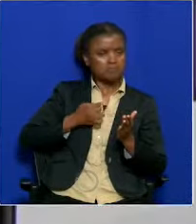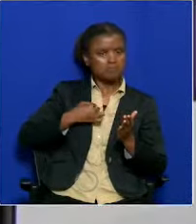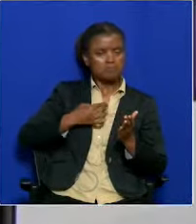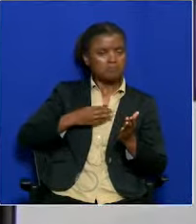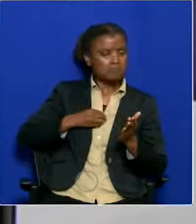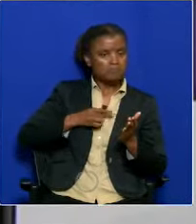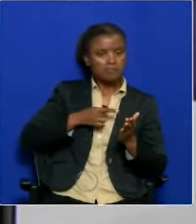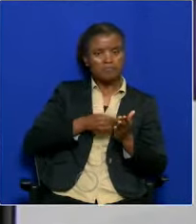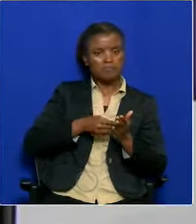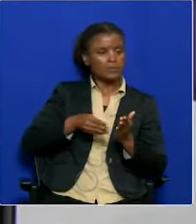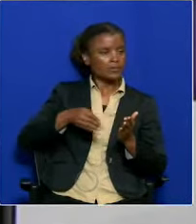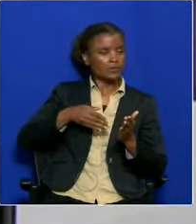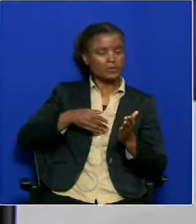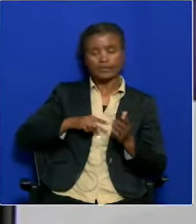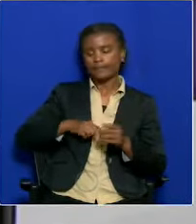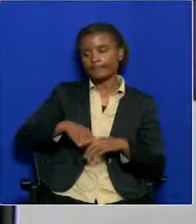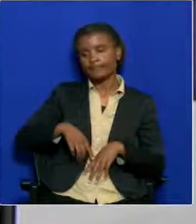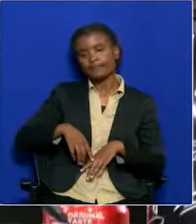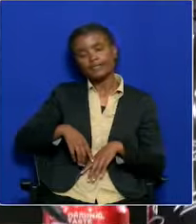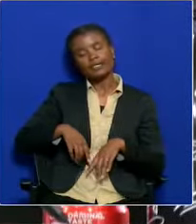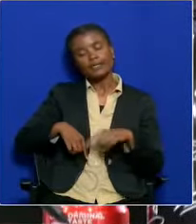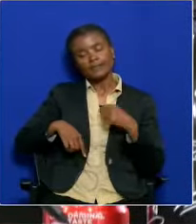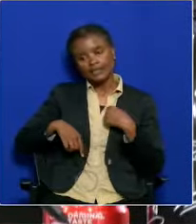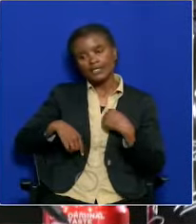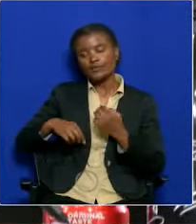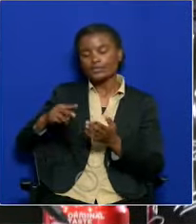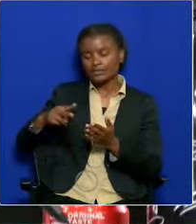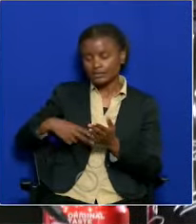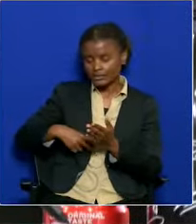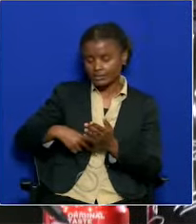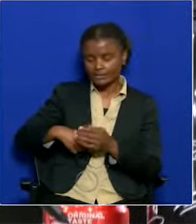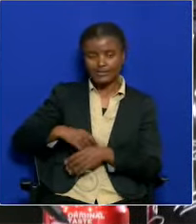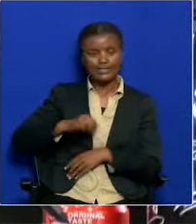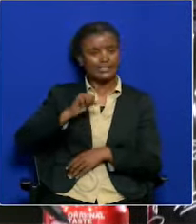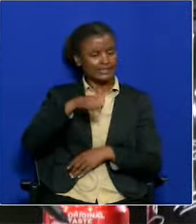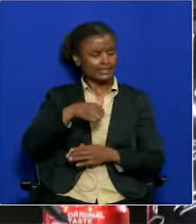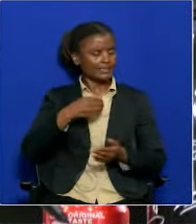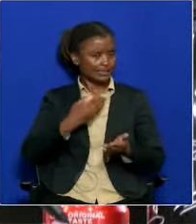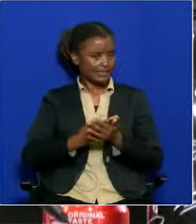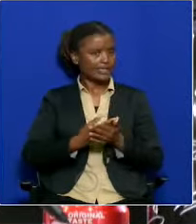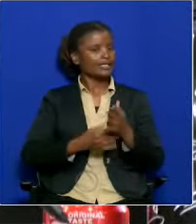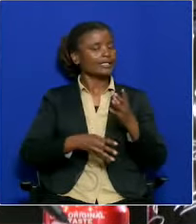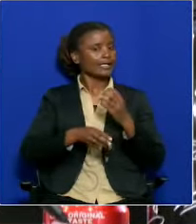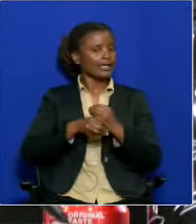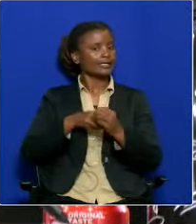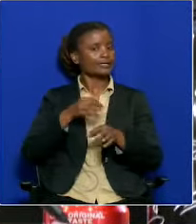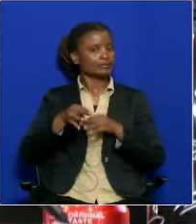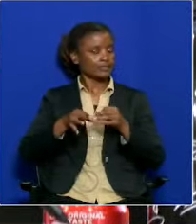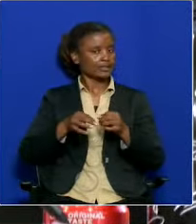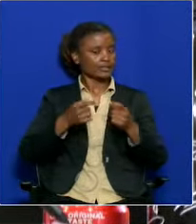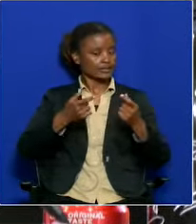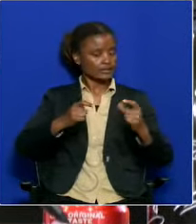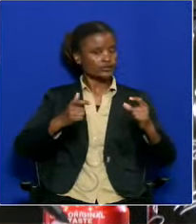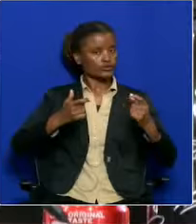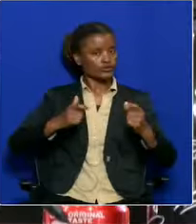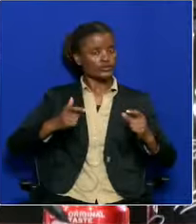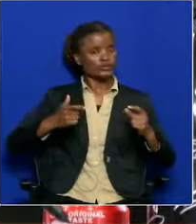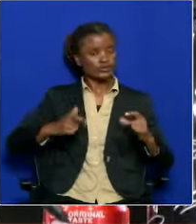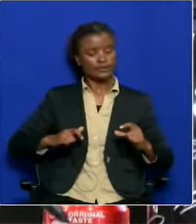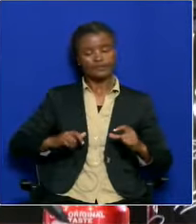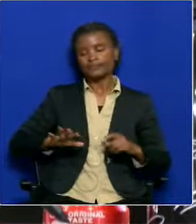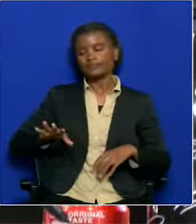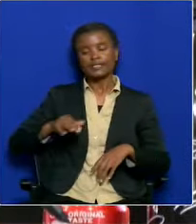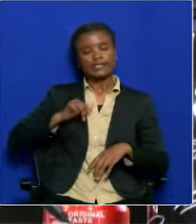reading. Yes, but you could amplify after each section. Nevertheless, General, maybe let me move on to my